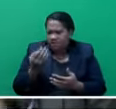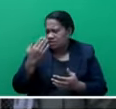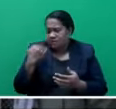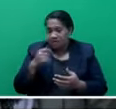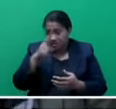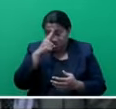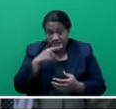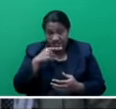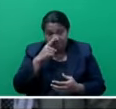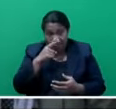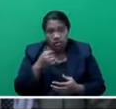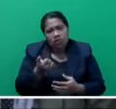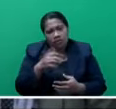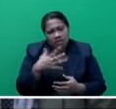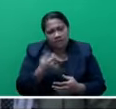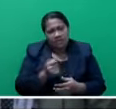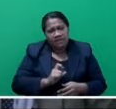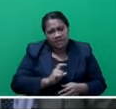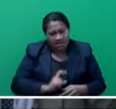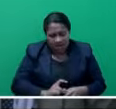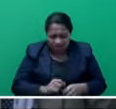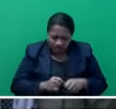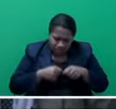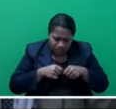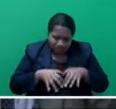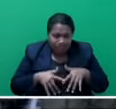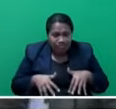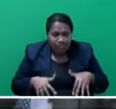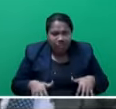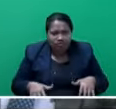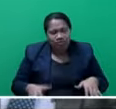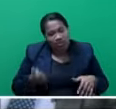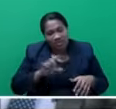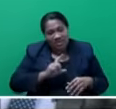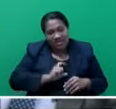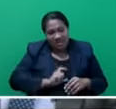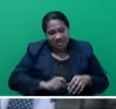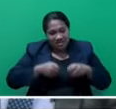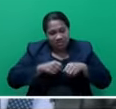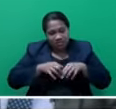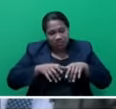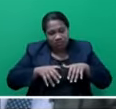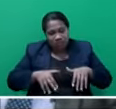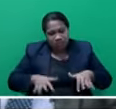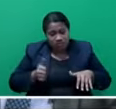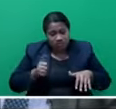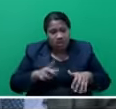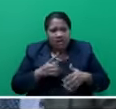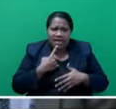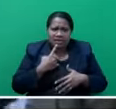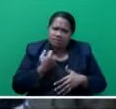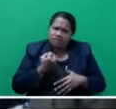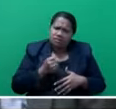example, already have cancer, who have spread to many parts of the body, who have been denied